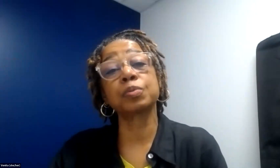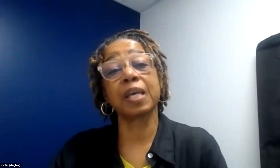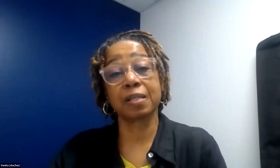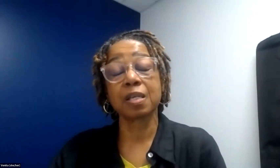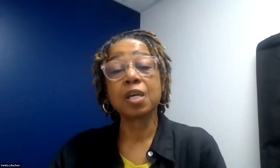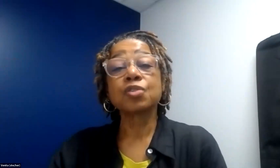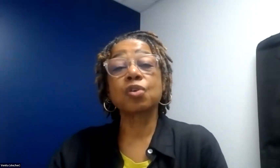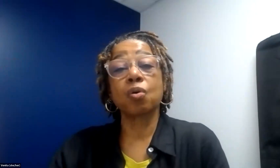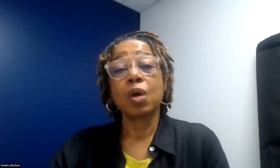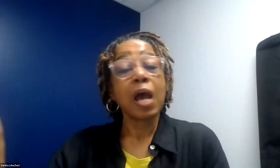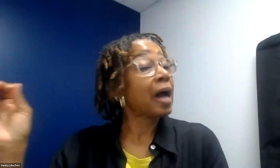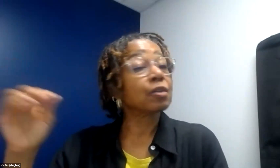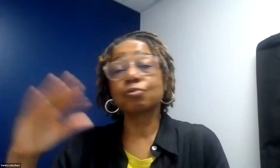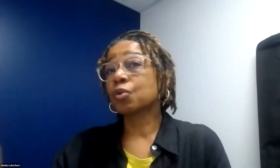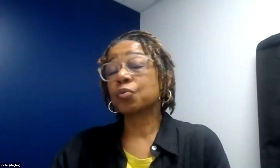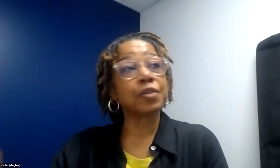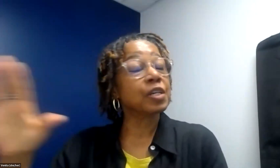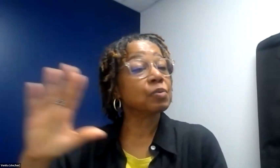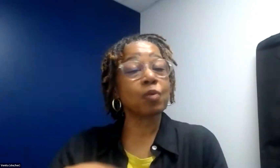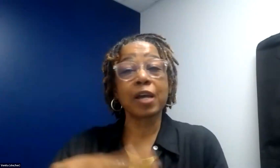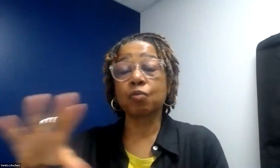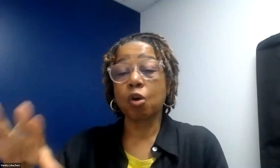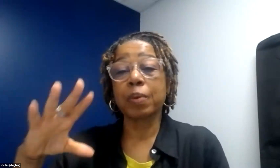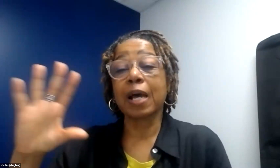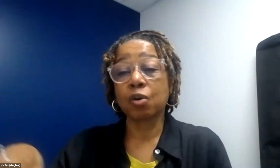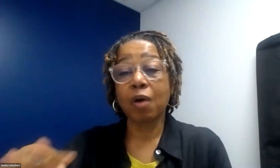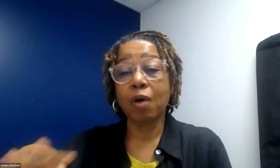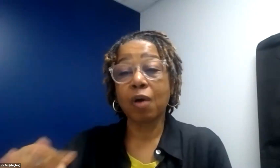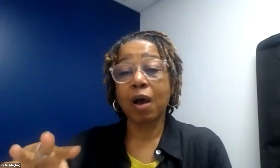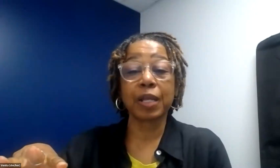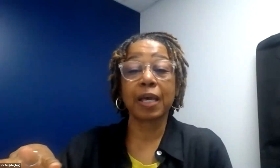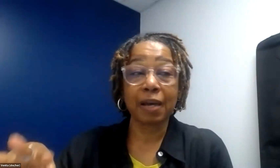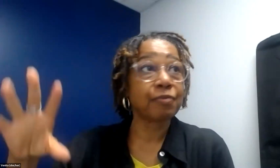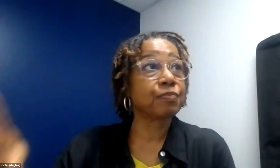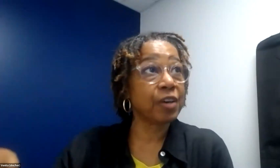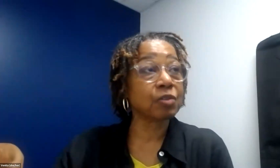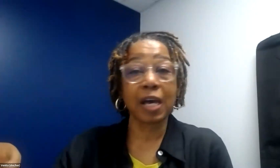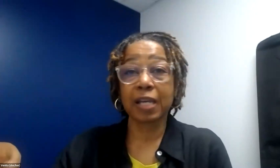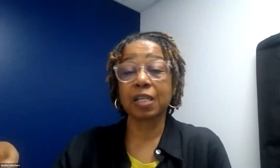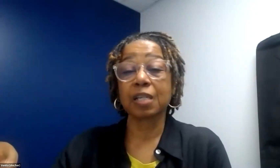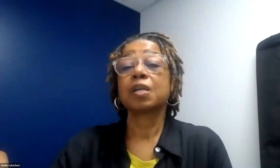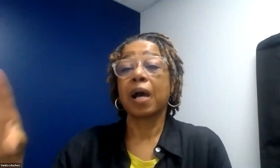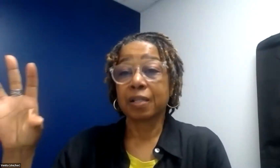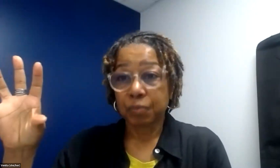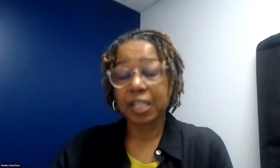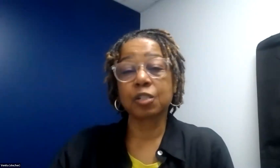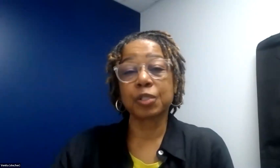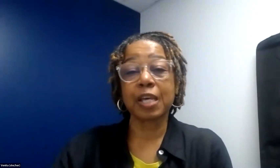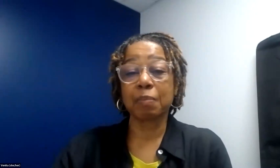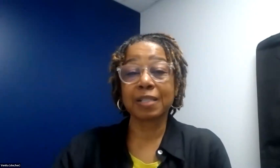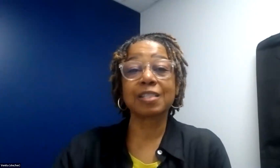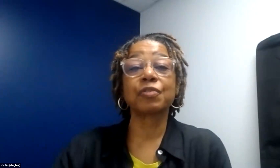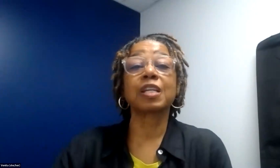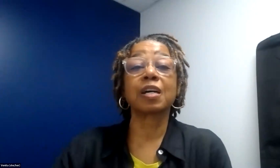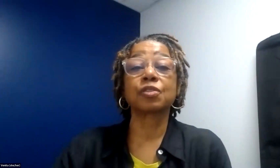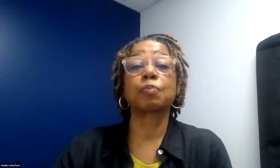that home test. So I don't know whether it was right or wrong, but I know how I felt, and I felt like I needed to